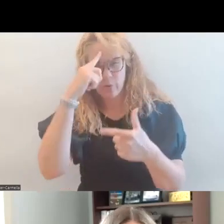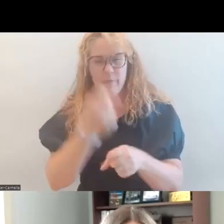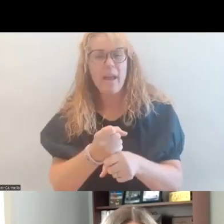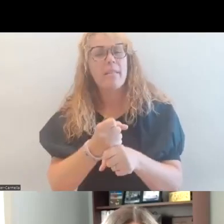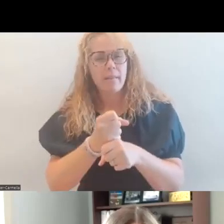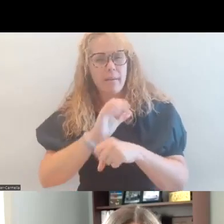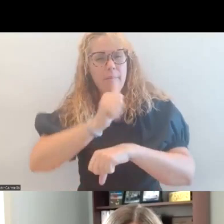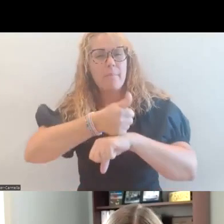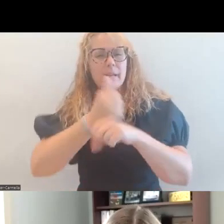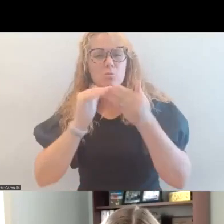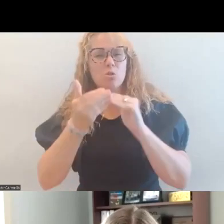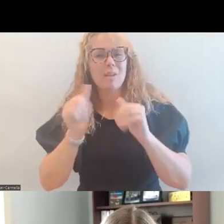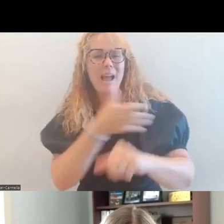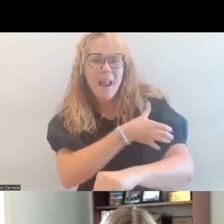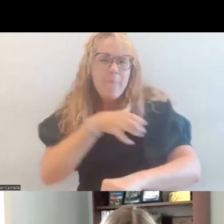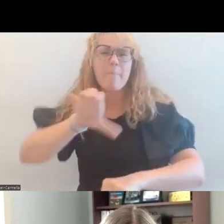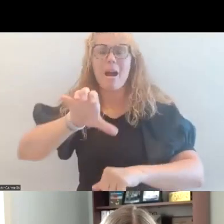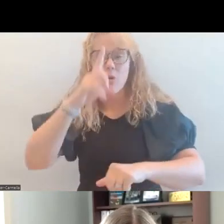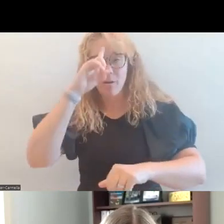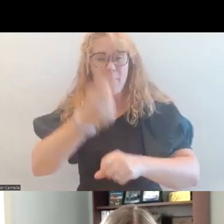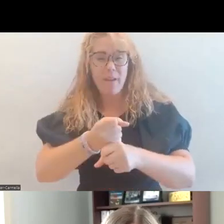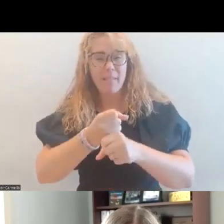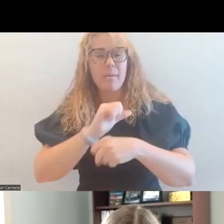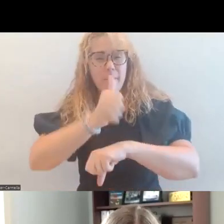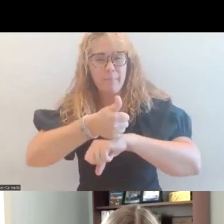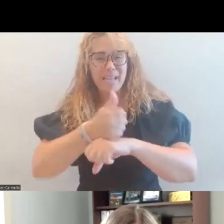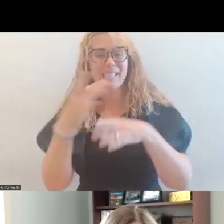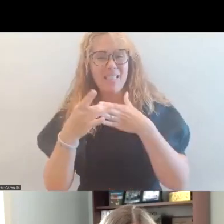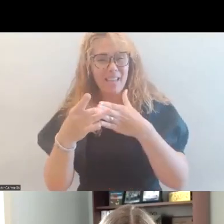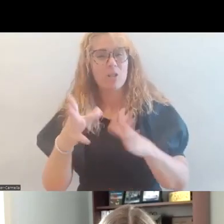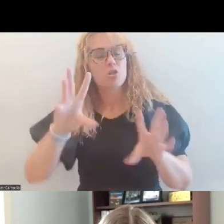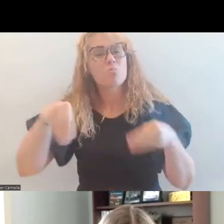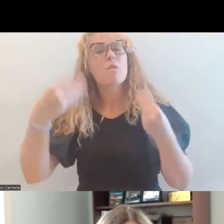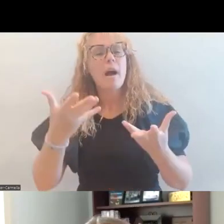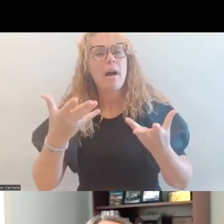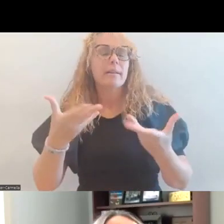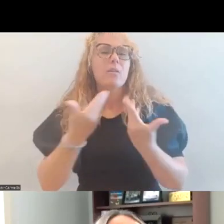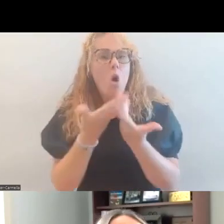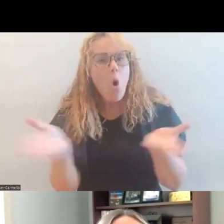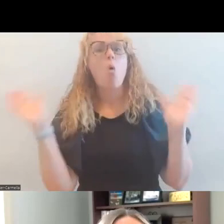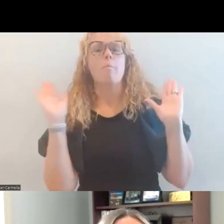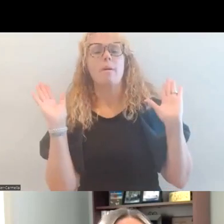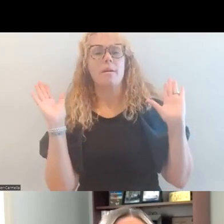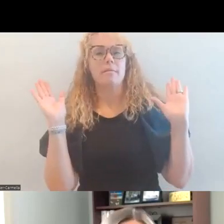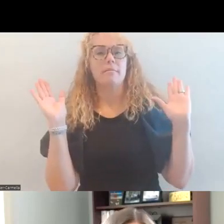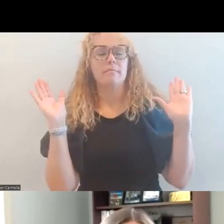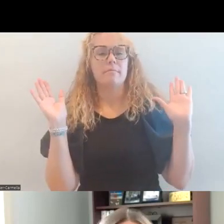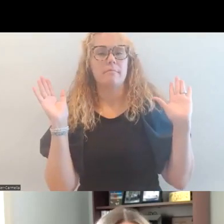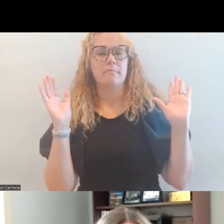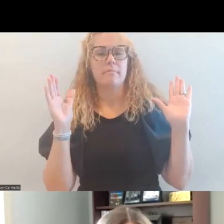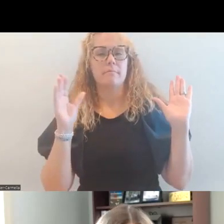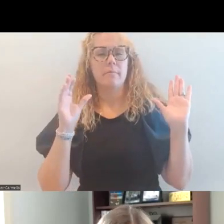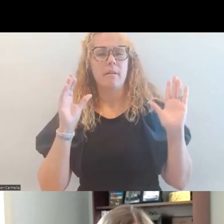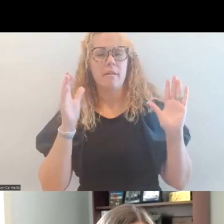empower those faith leaders to provide an atmosphere that's open and welcome and knowledgeable